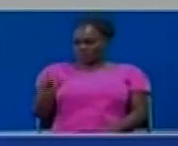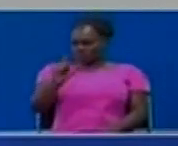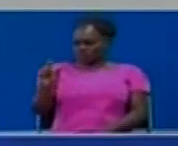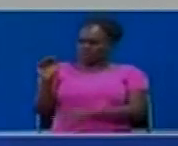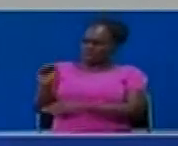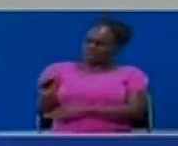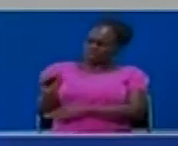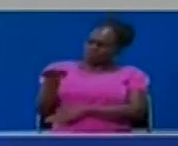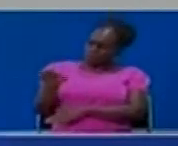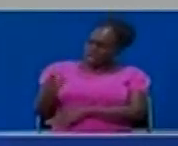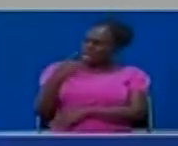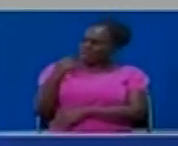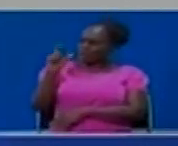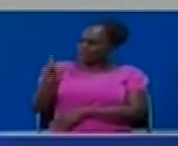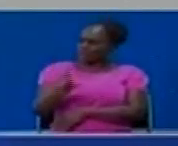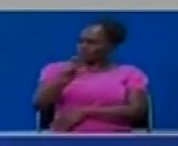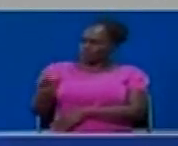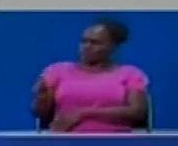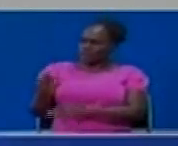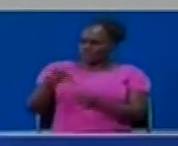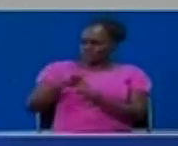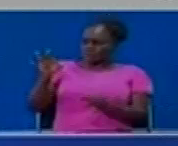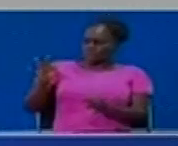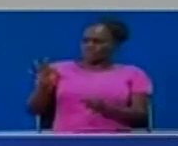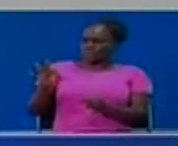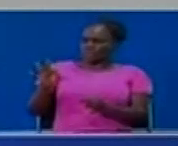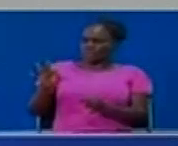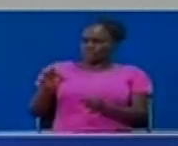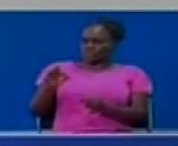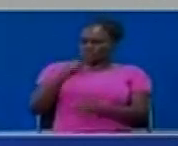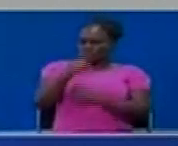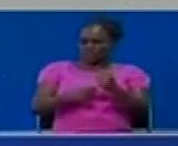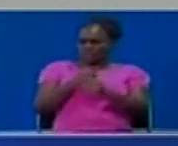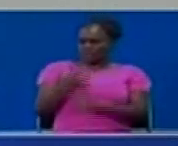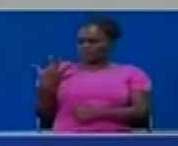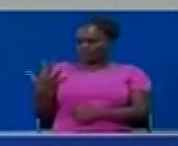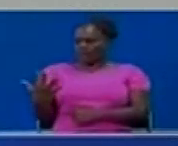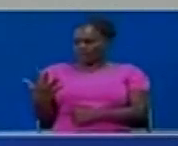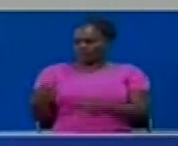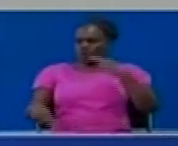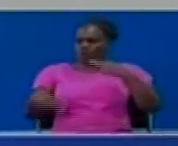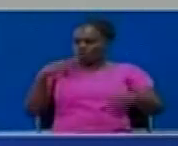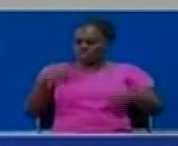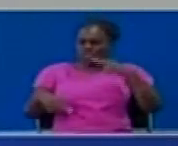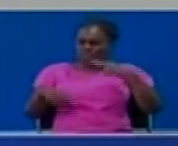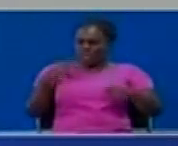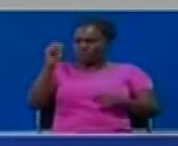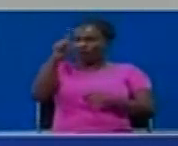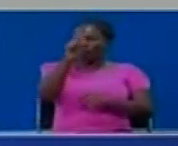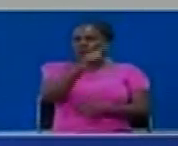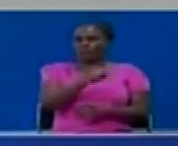we would like, in the spirit of the fifth year and in the spirit of the five-star rating that we have